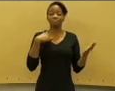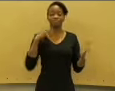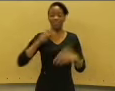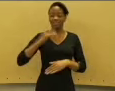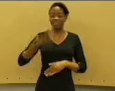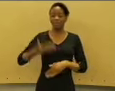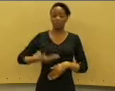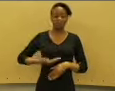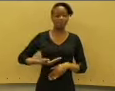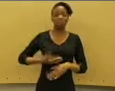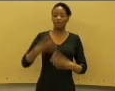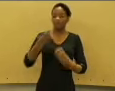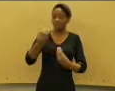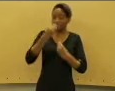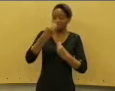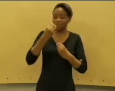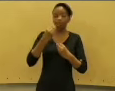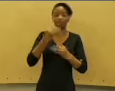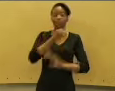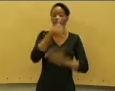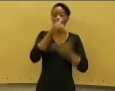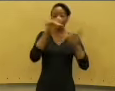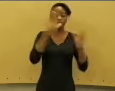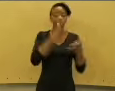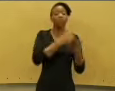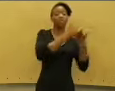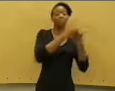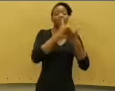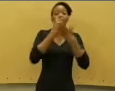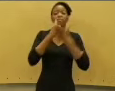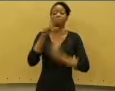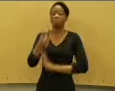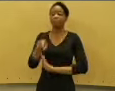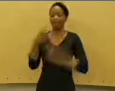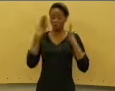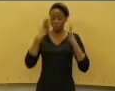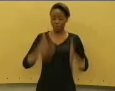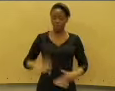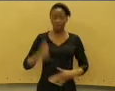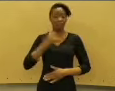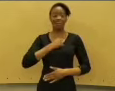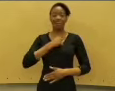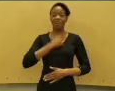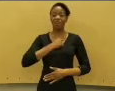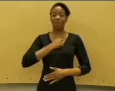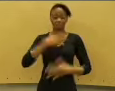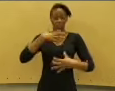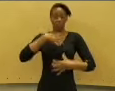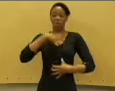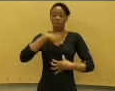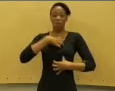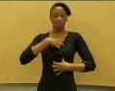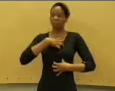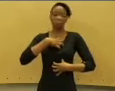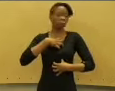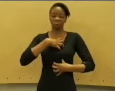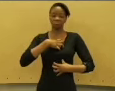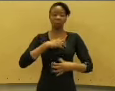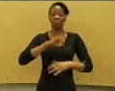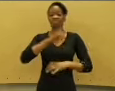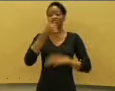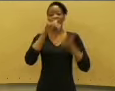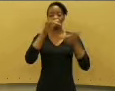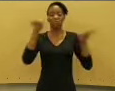women. Our bodies, we are taught that our bodies belong to others. And having to bring the conversation back